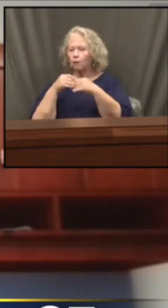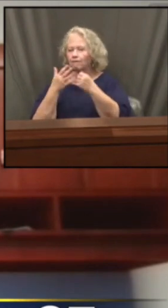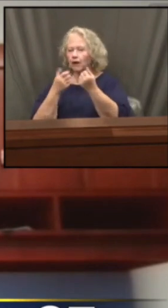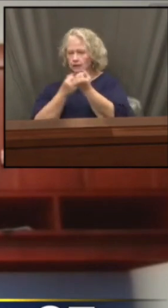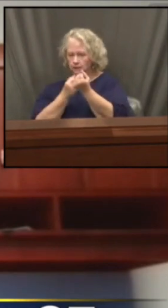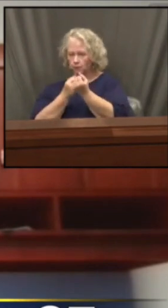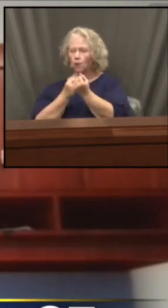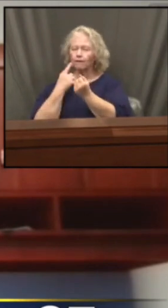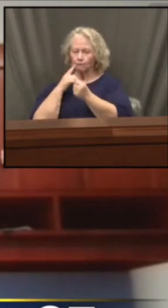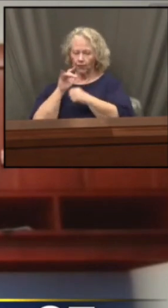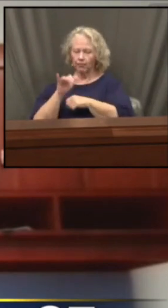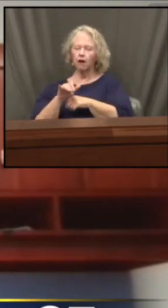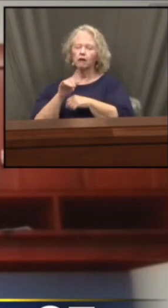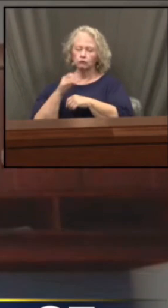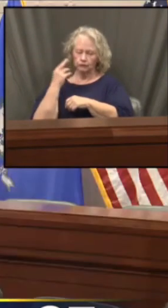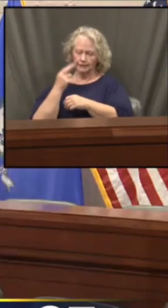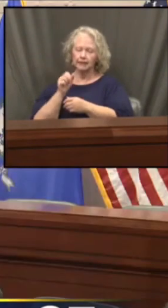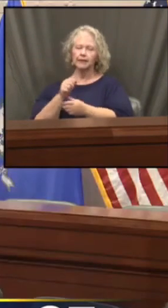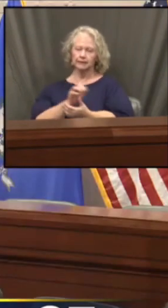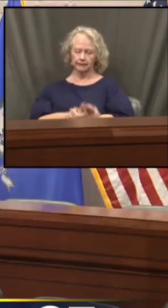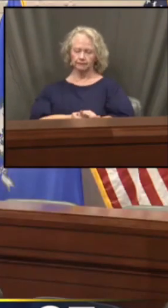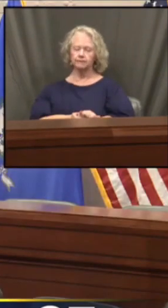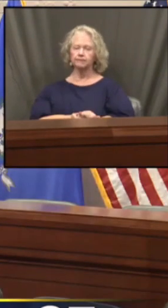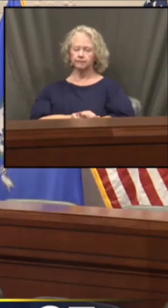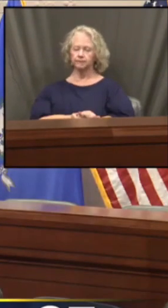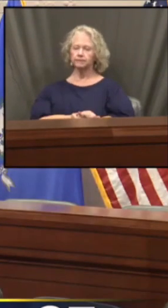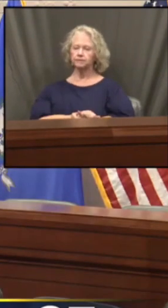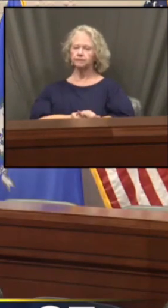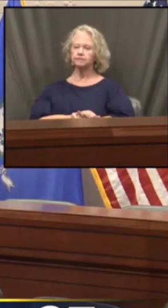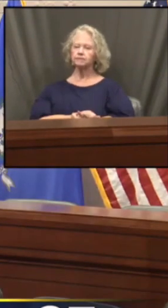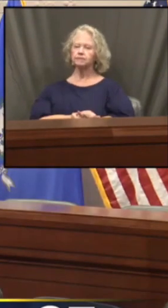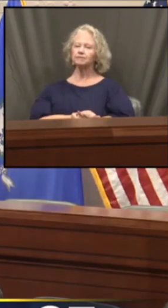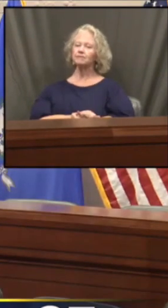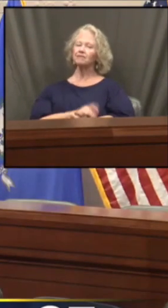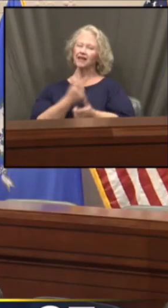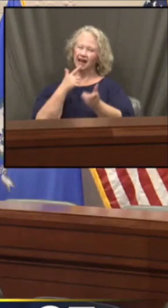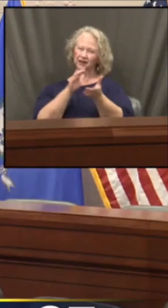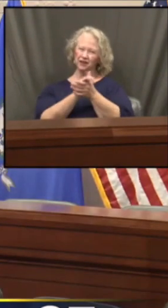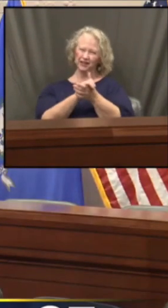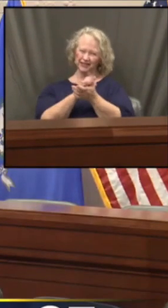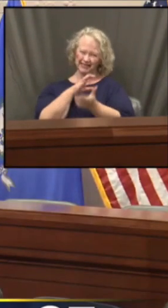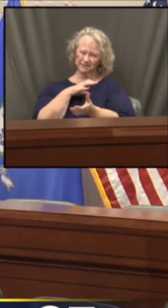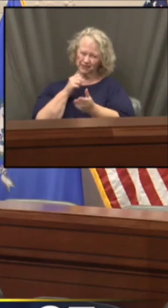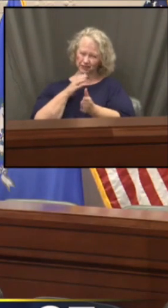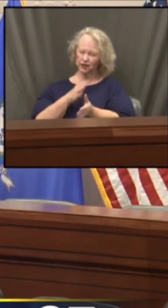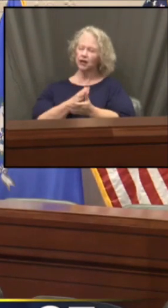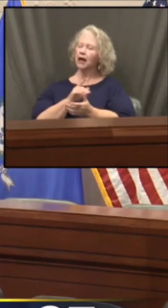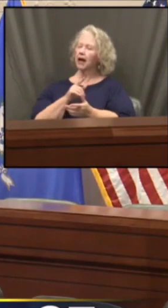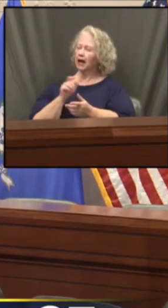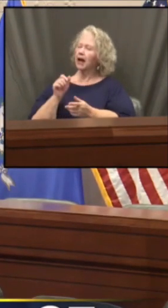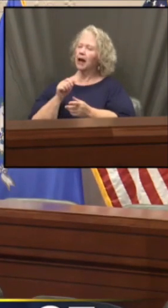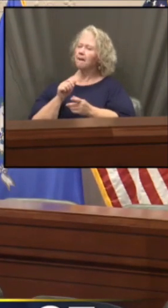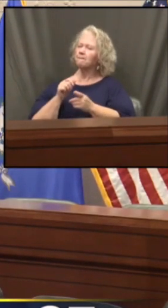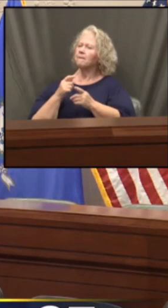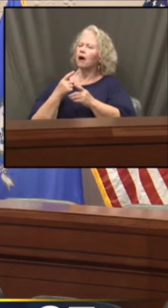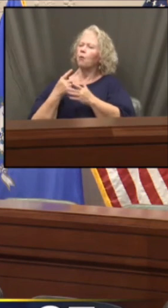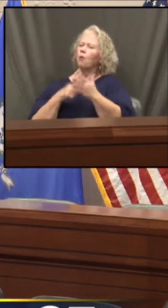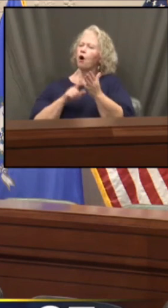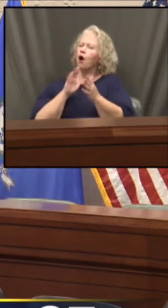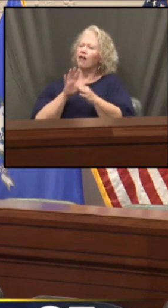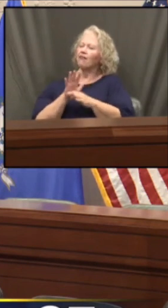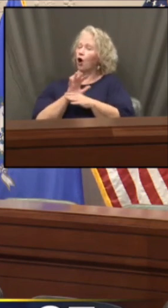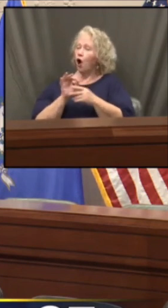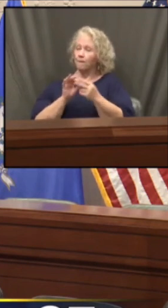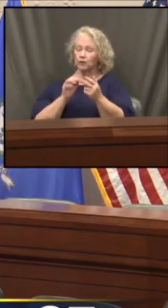those decisions. And congratulations, by the way, Commissioner. But what might those options be? Because